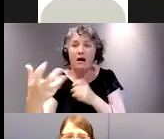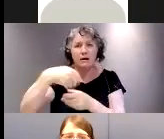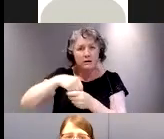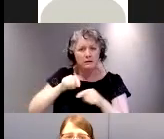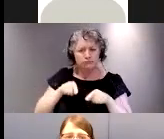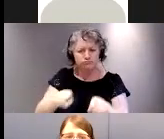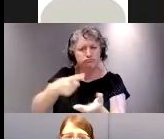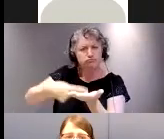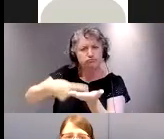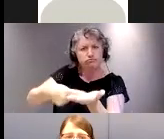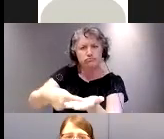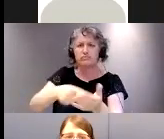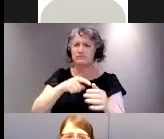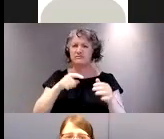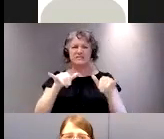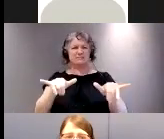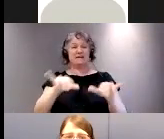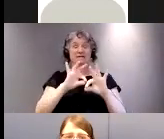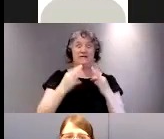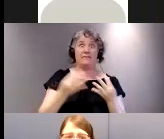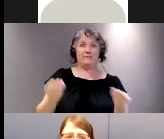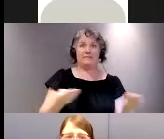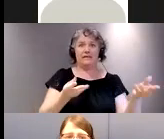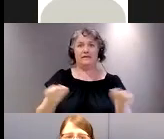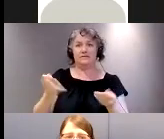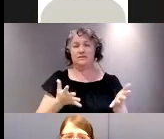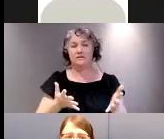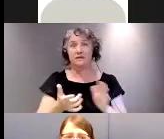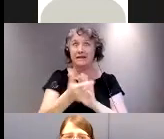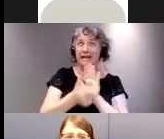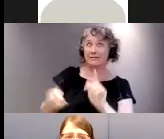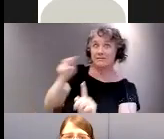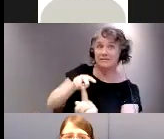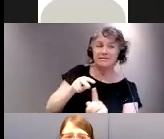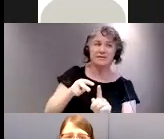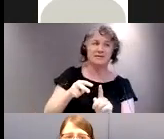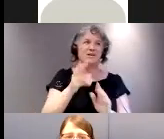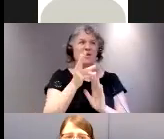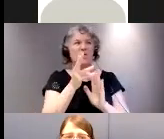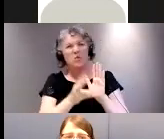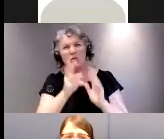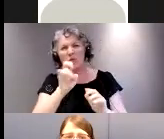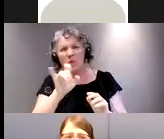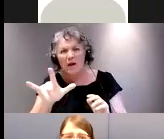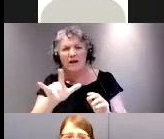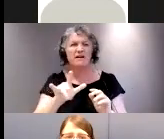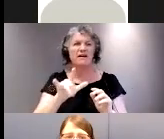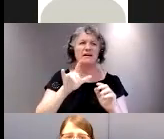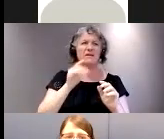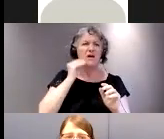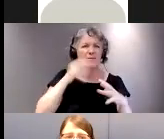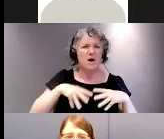family mediation to me. If we look at it legally, wills, estates, elder kind of they do fall into